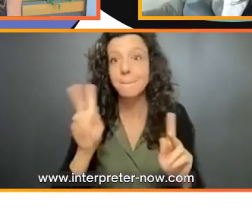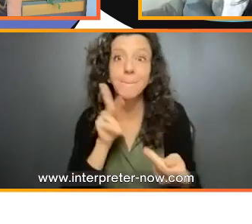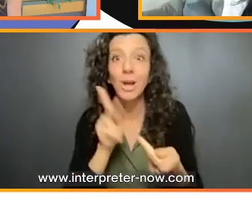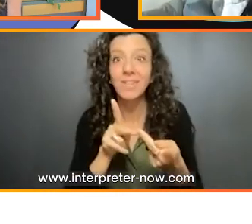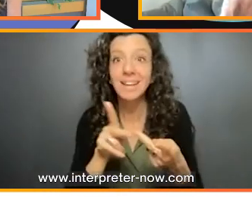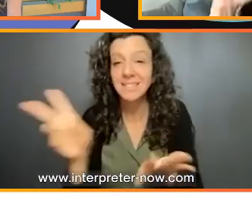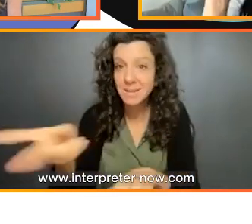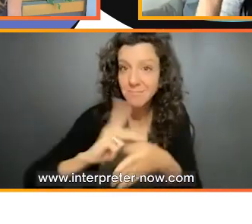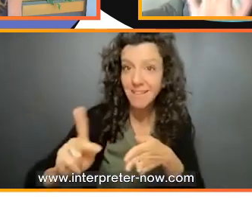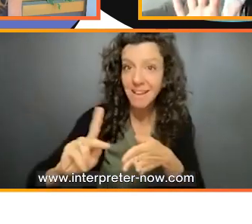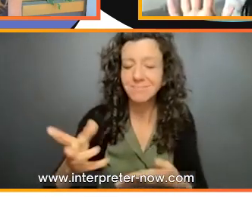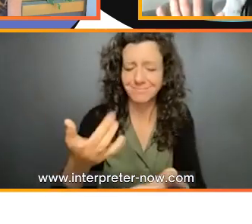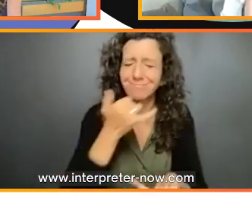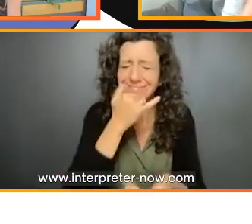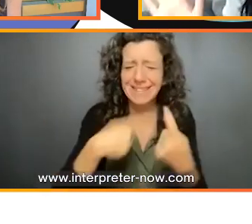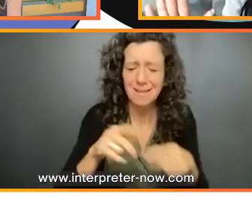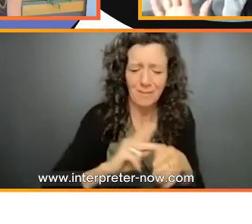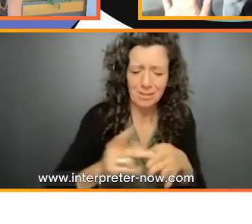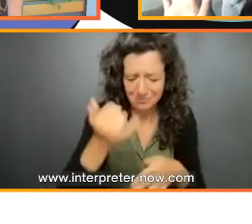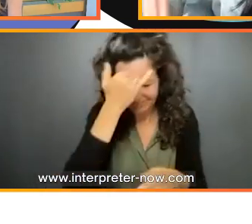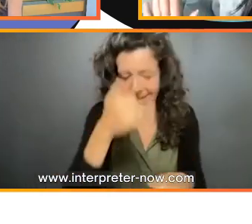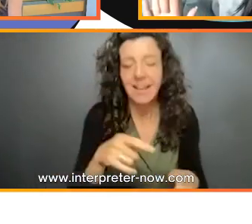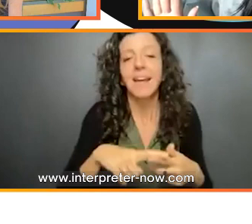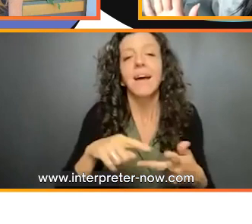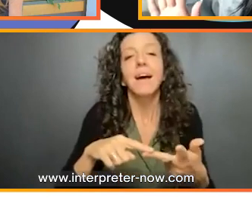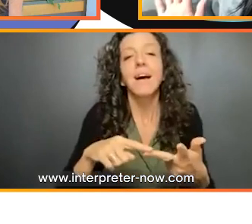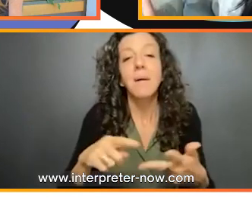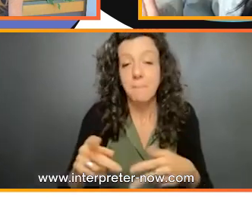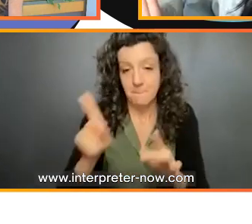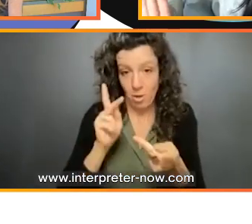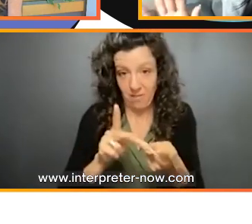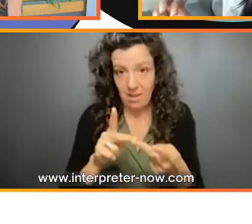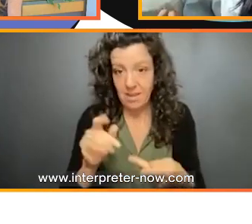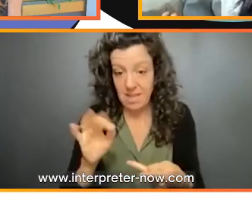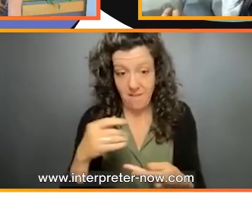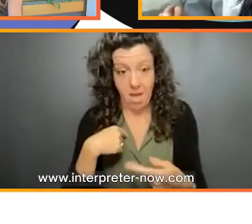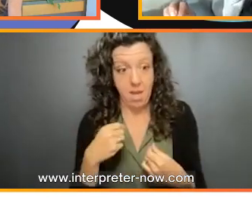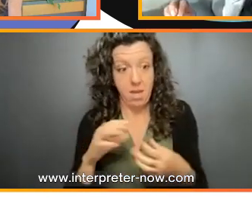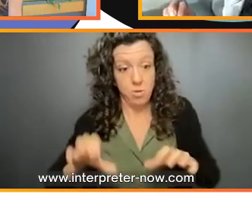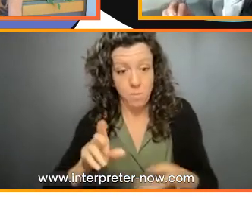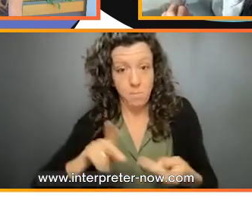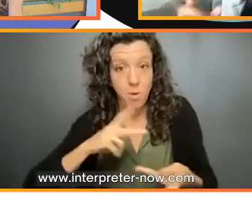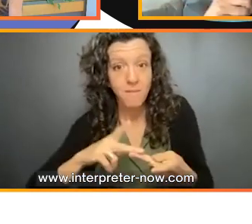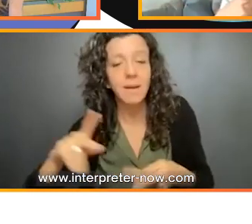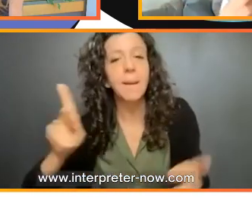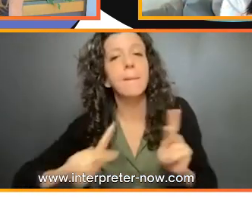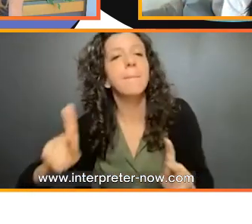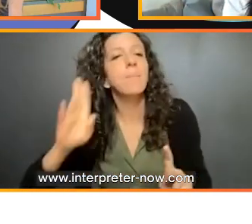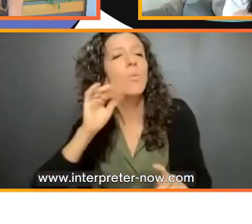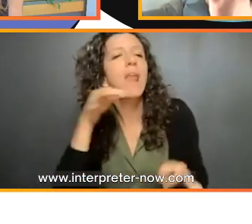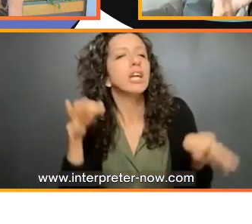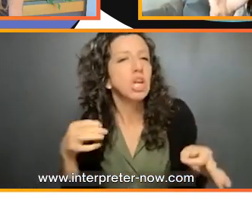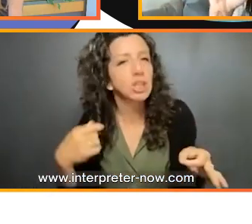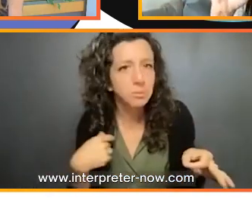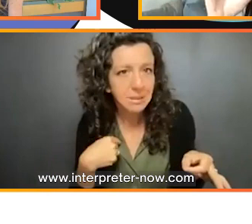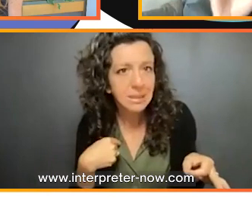I also was all about being perfect, because if I was perfect, then people would not judge me and they wouldn't take opportunities away. In fact, they give me the opposite